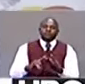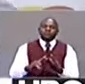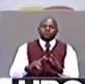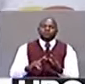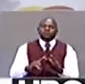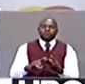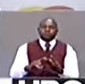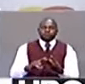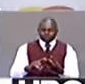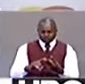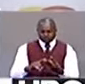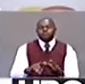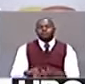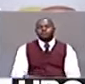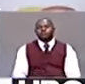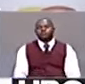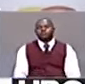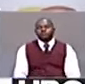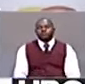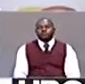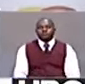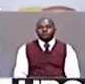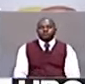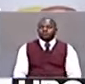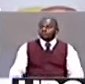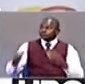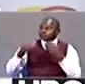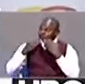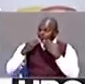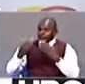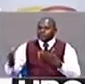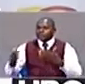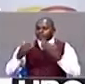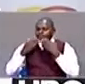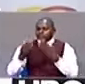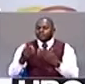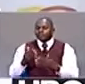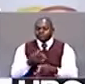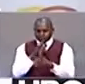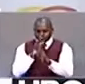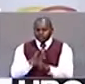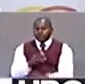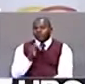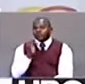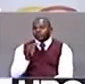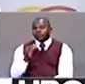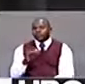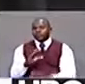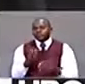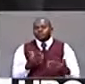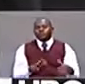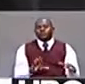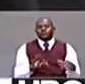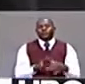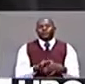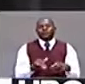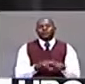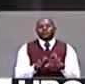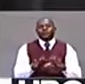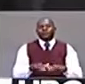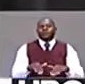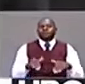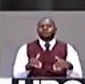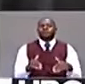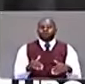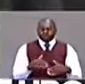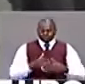seen her in the back there. Thank you, Right Honourable Speaker. Let me join colleagues